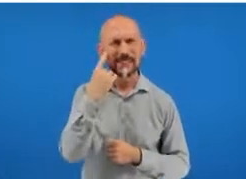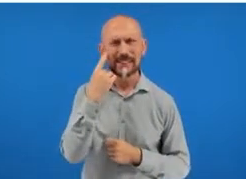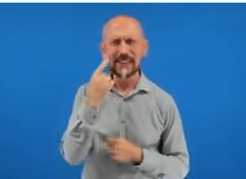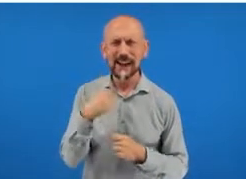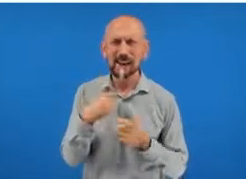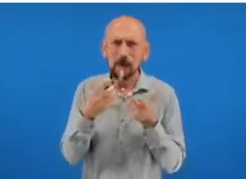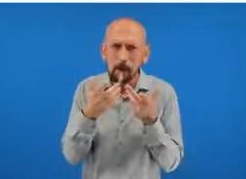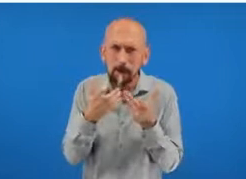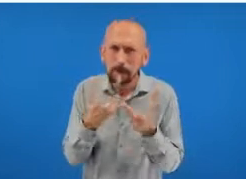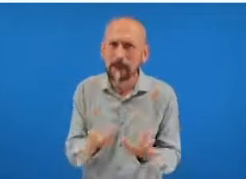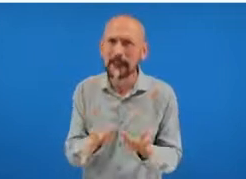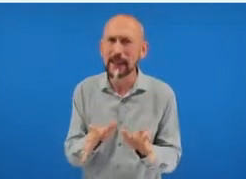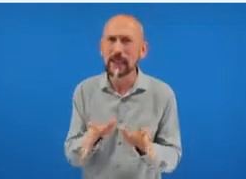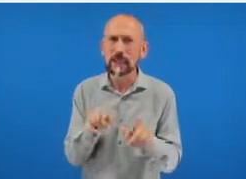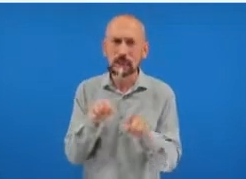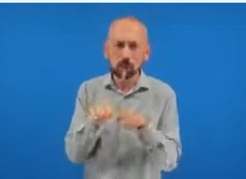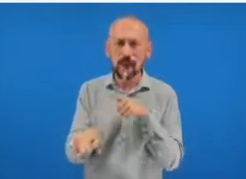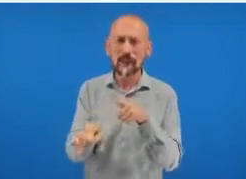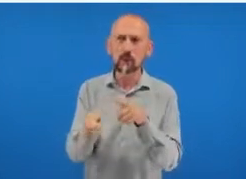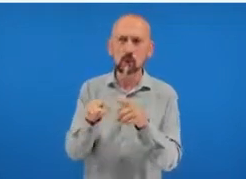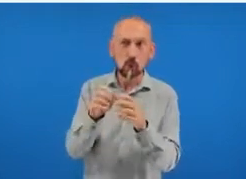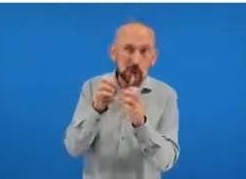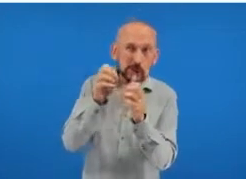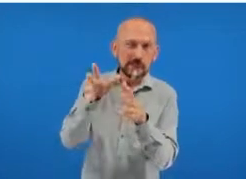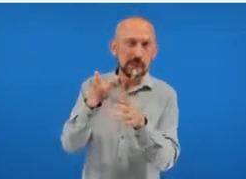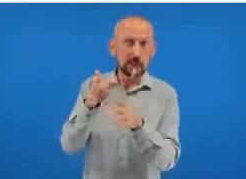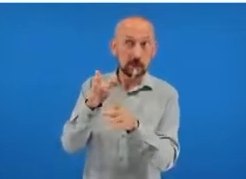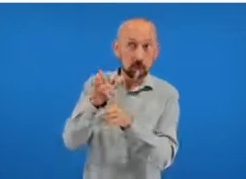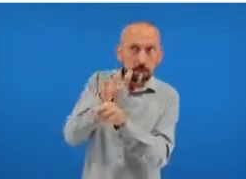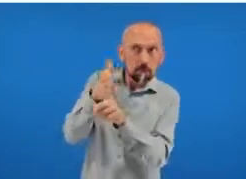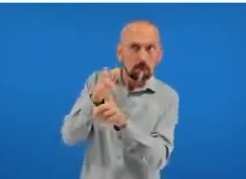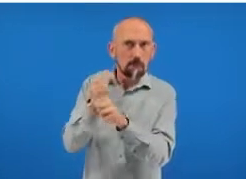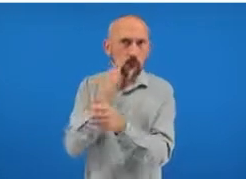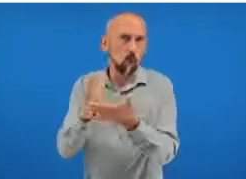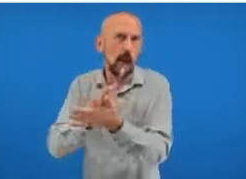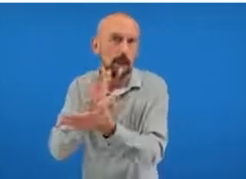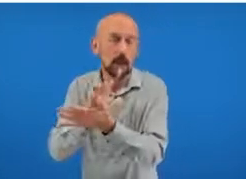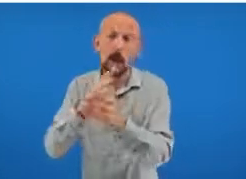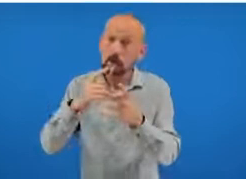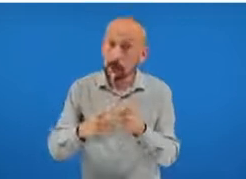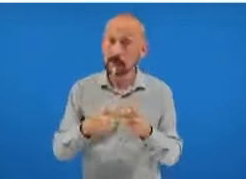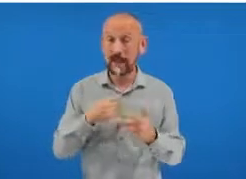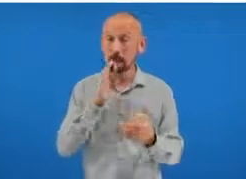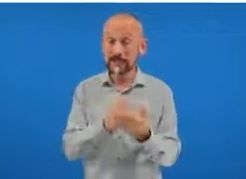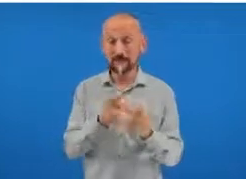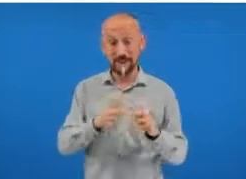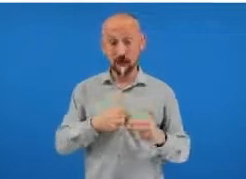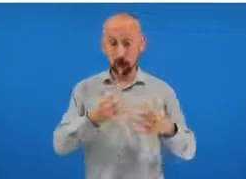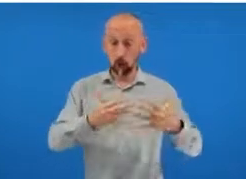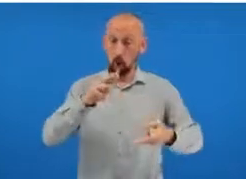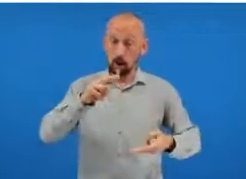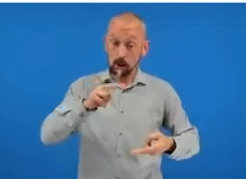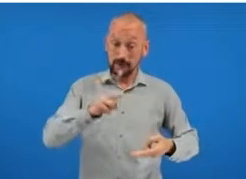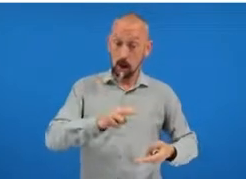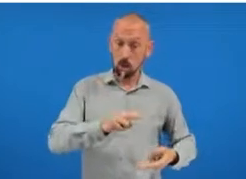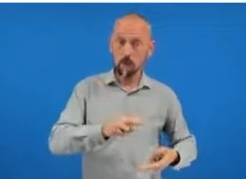that I was going to get better if the scores came down. I think for me, very, very much